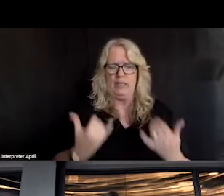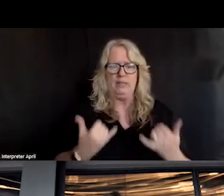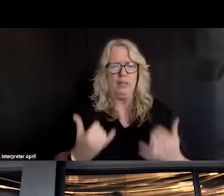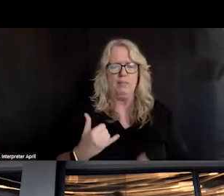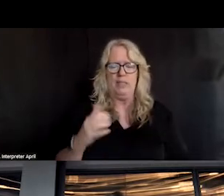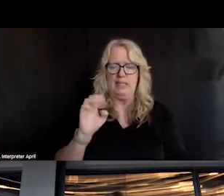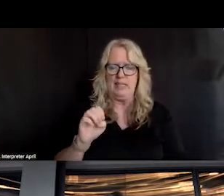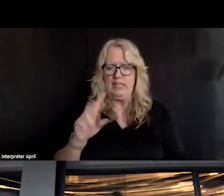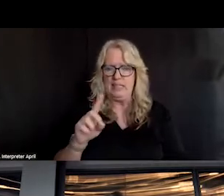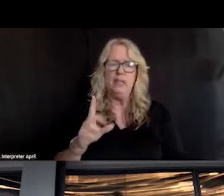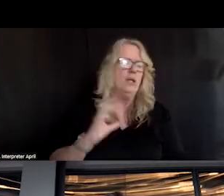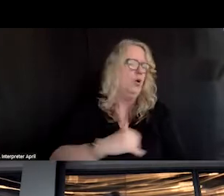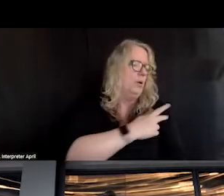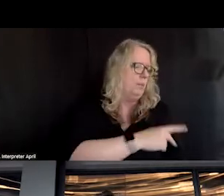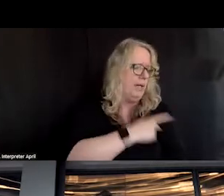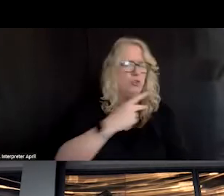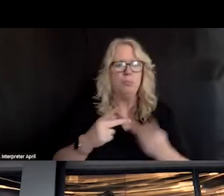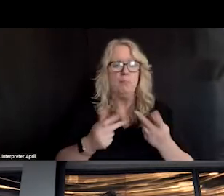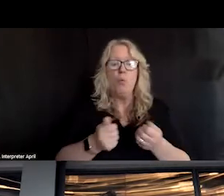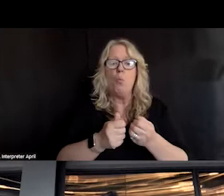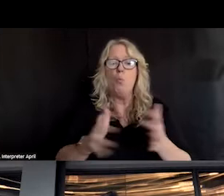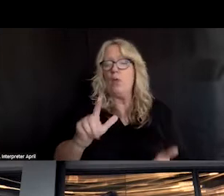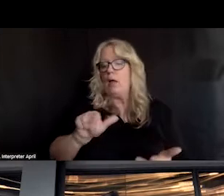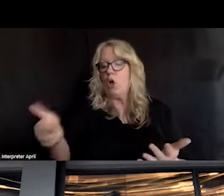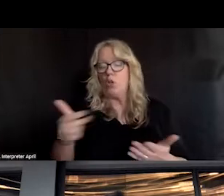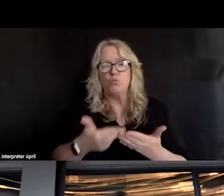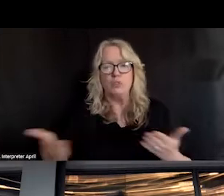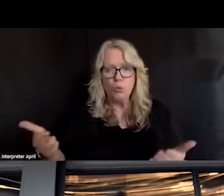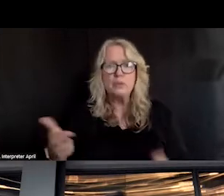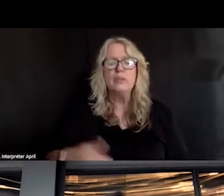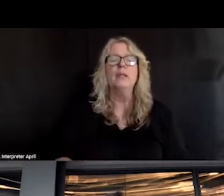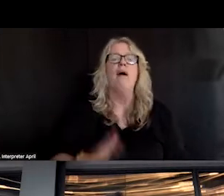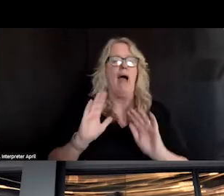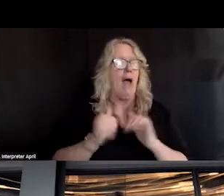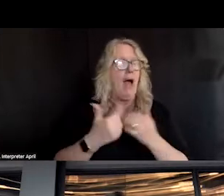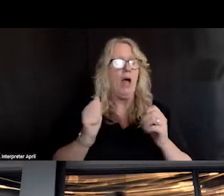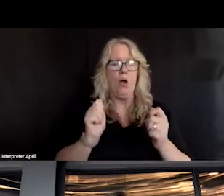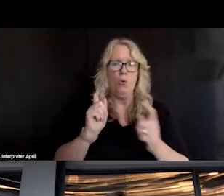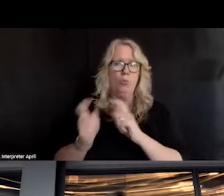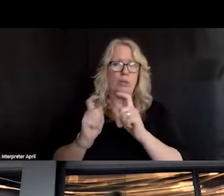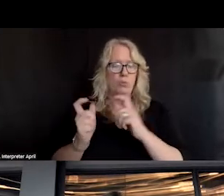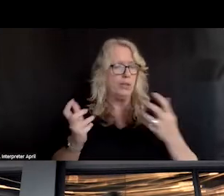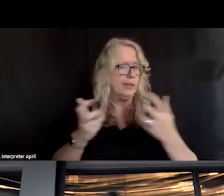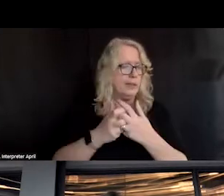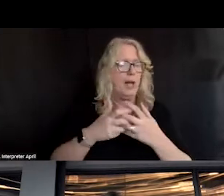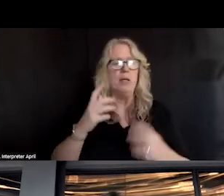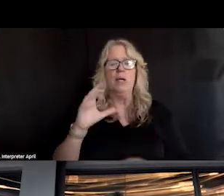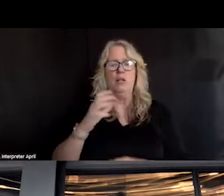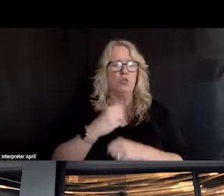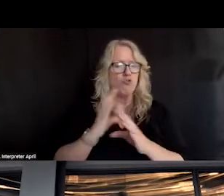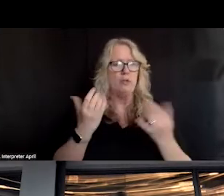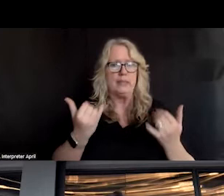ED and inpatient sites for communities without alternative resources? How would we adapt the Crisis Now model